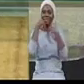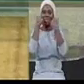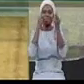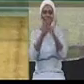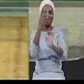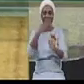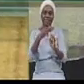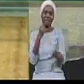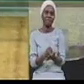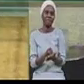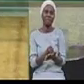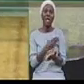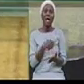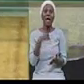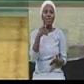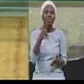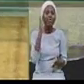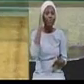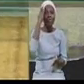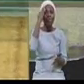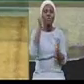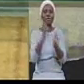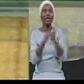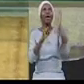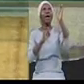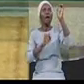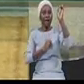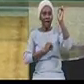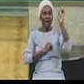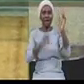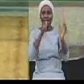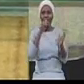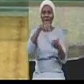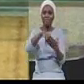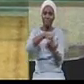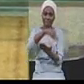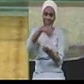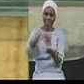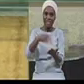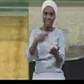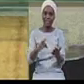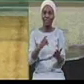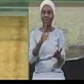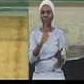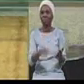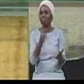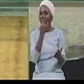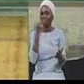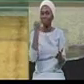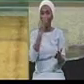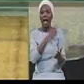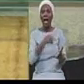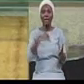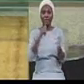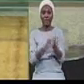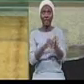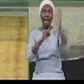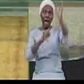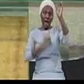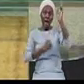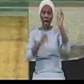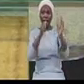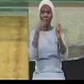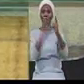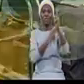ye shall know that I am in the midst of Israel, and that I am the Lord your God,